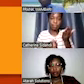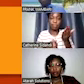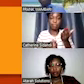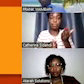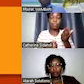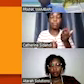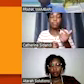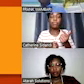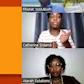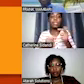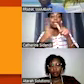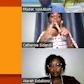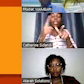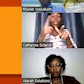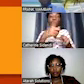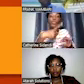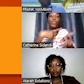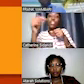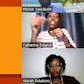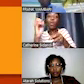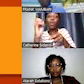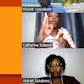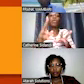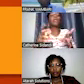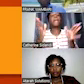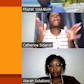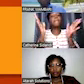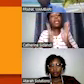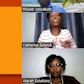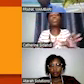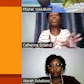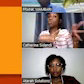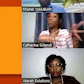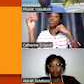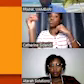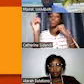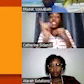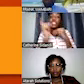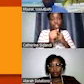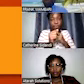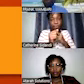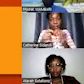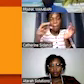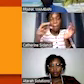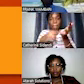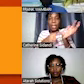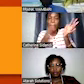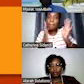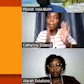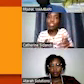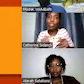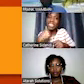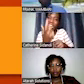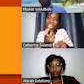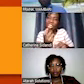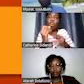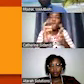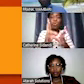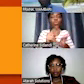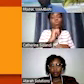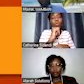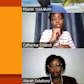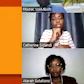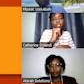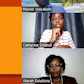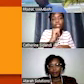Either the person has walked away out of the relationship, the person might have told you or not told you, you